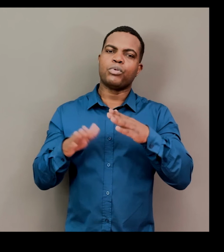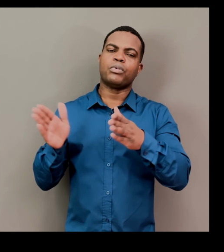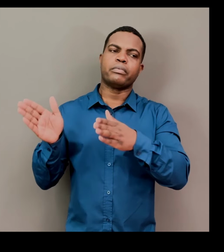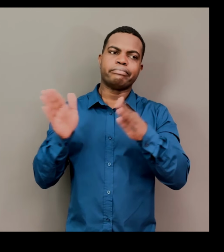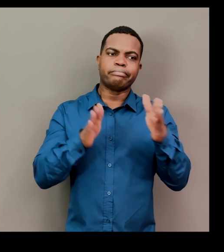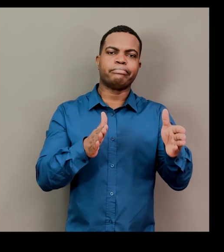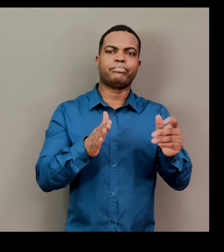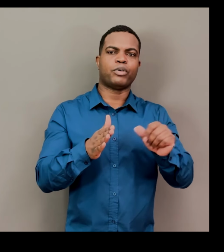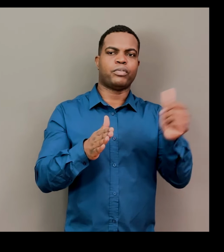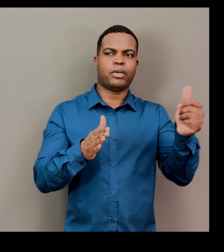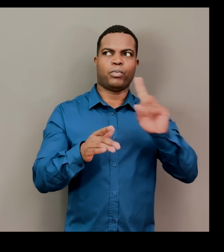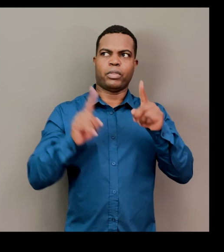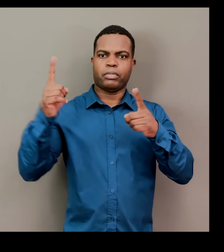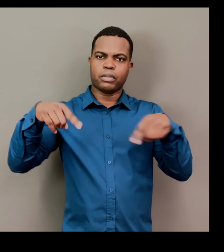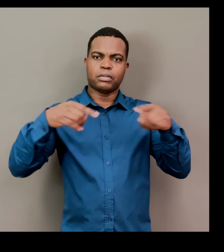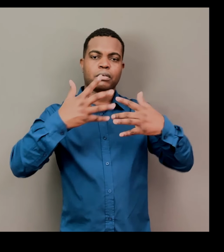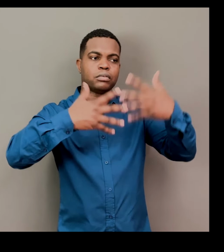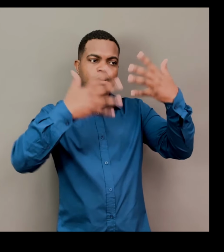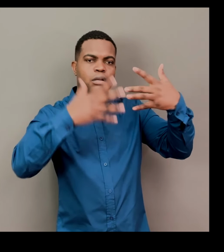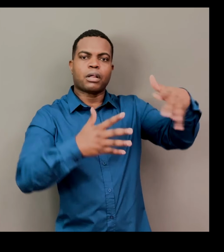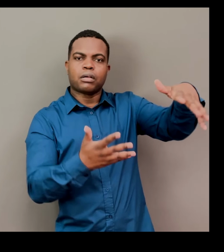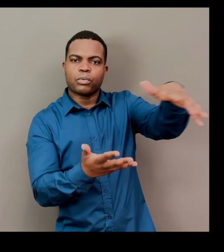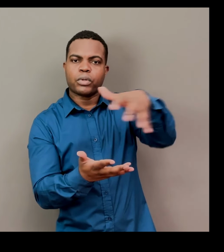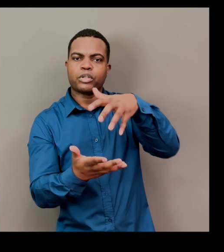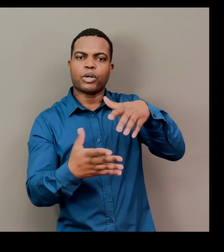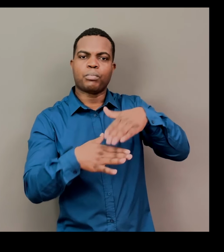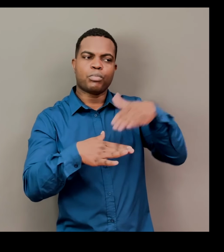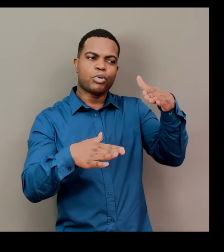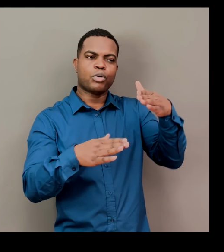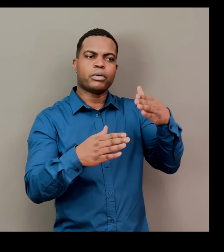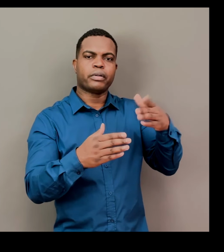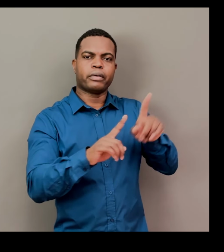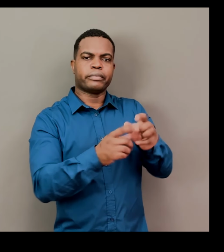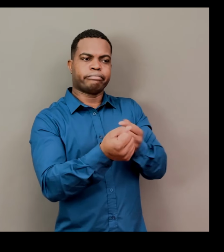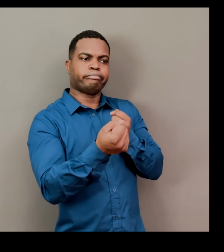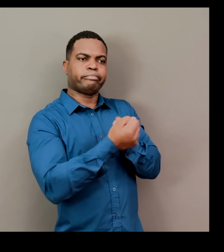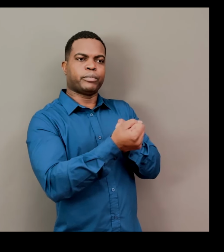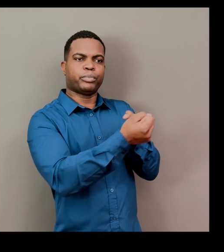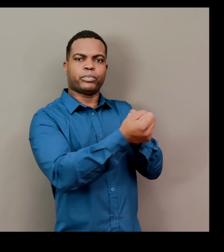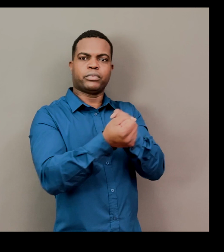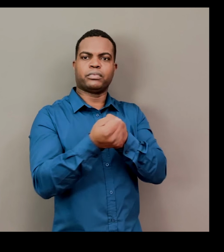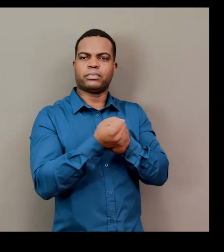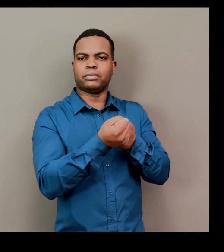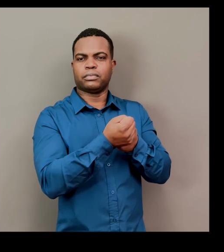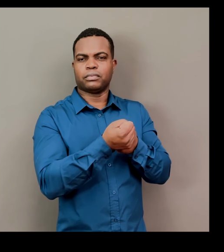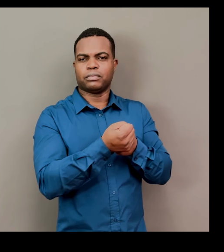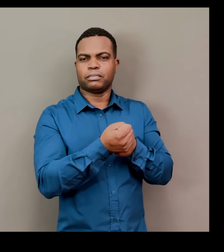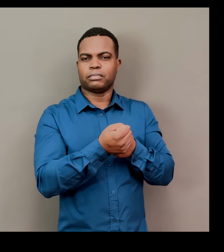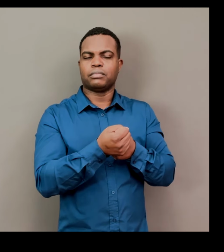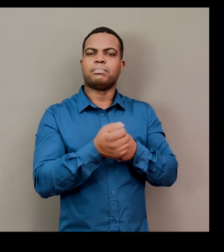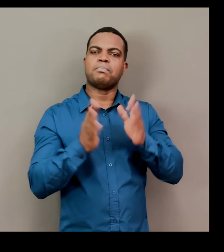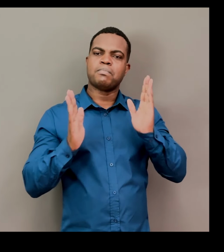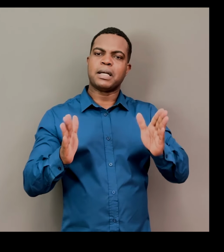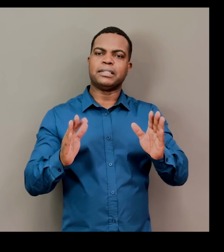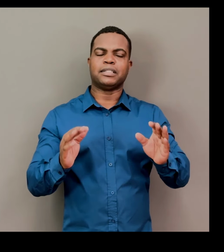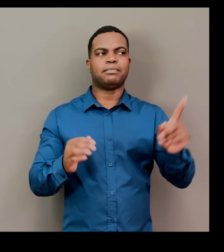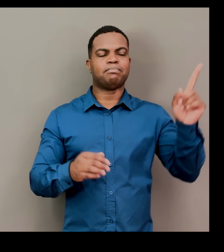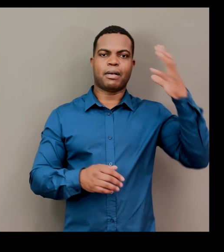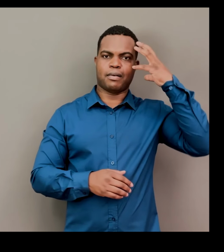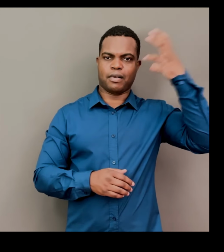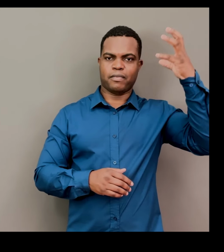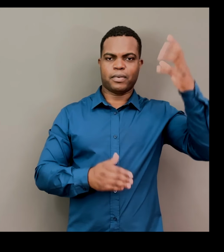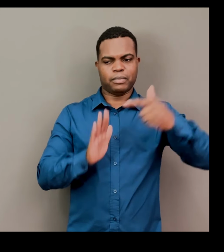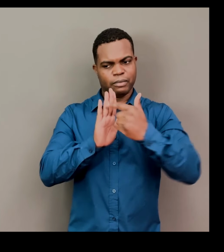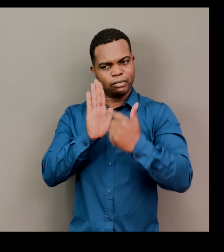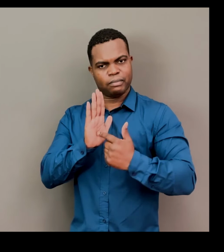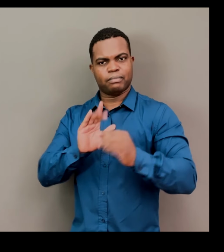of data collected is one of the strongest forces empowering fake news producers. Rather than government